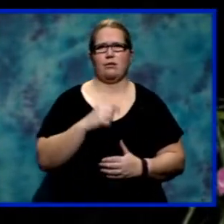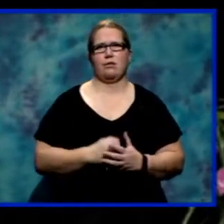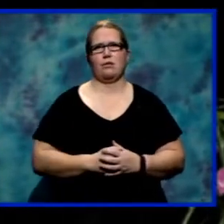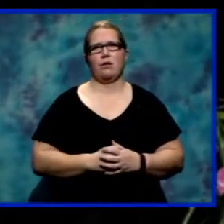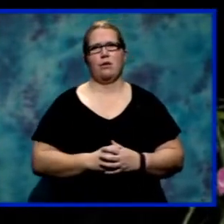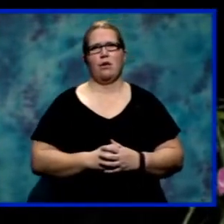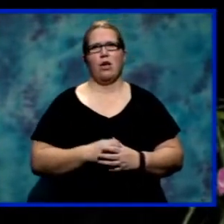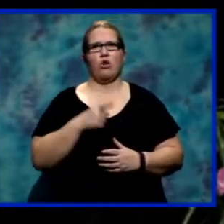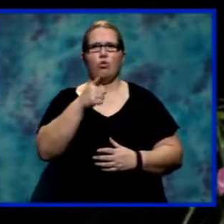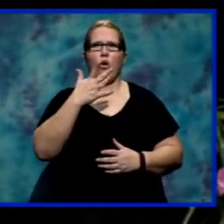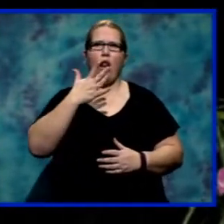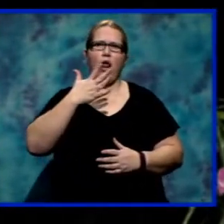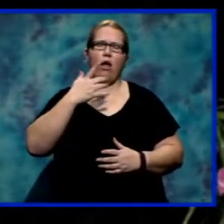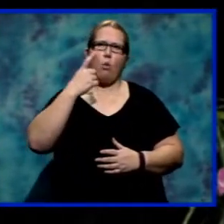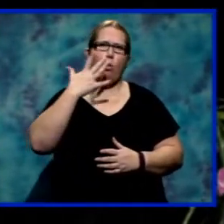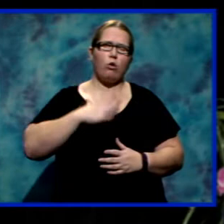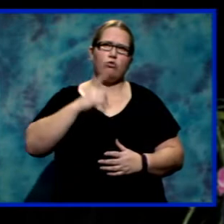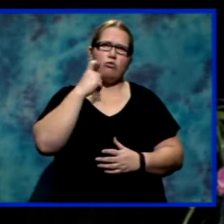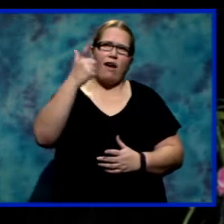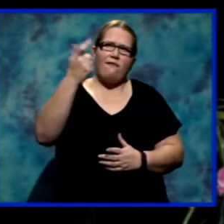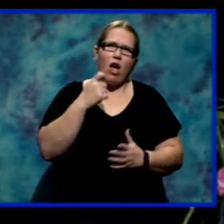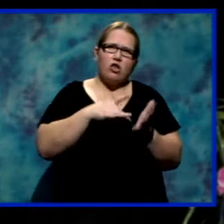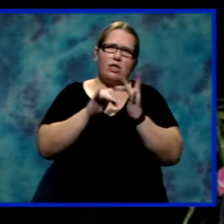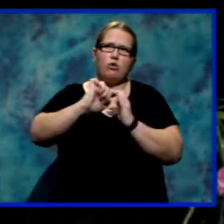where you'd like to invite Jesus into your heart